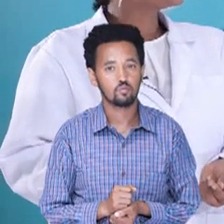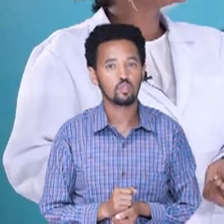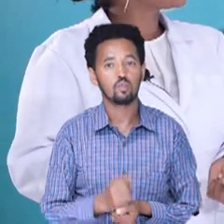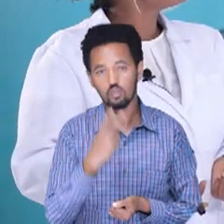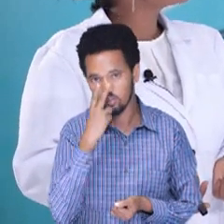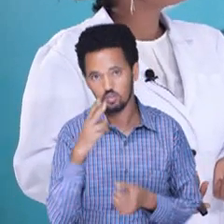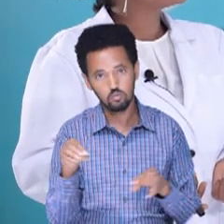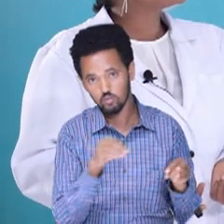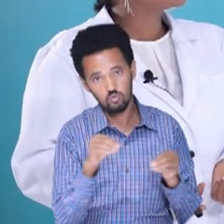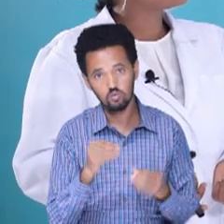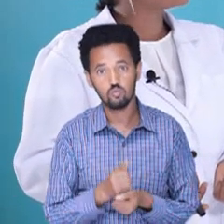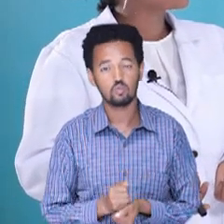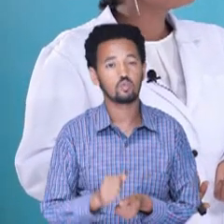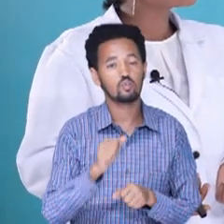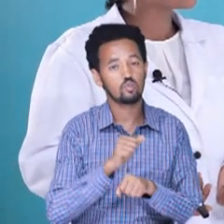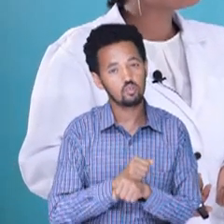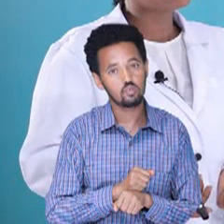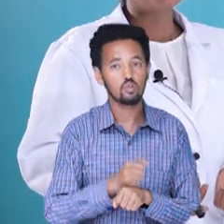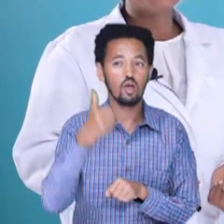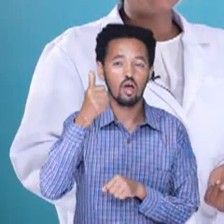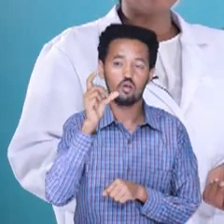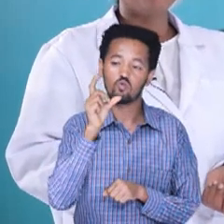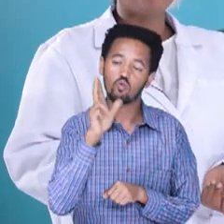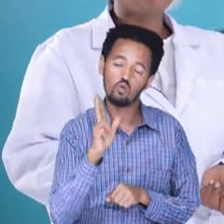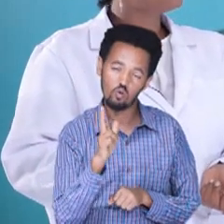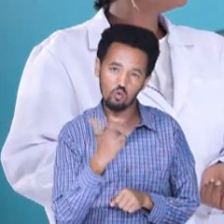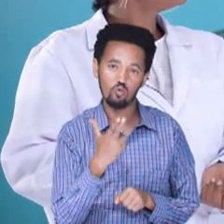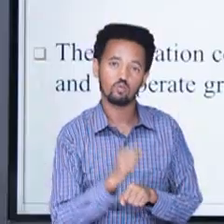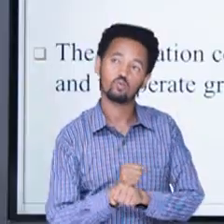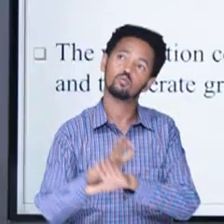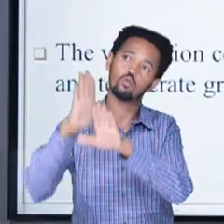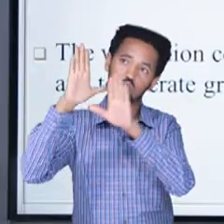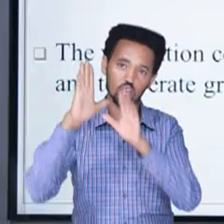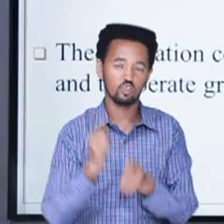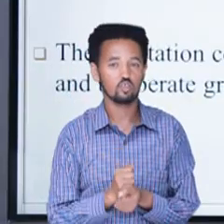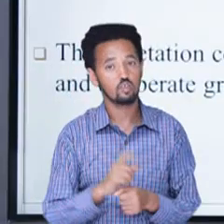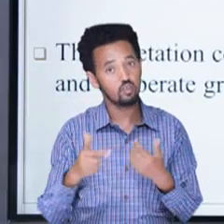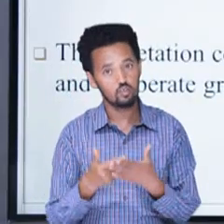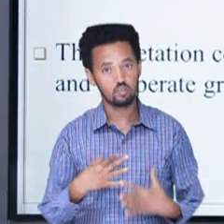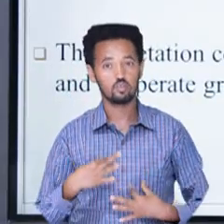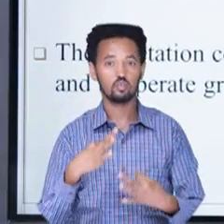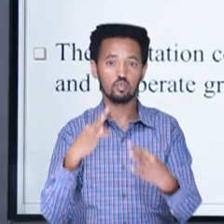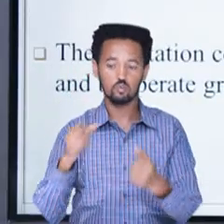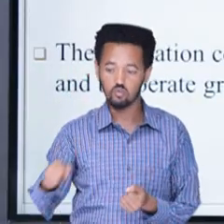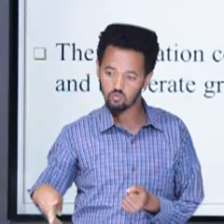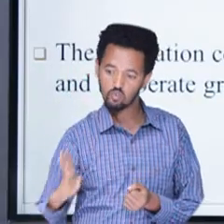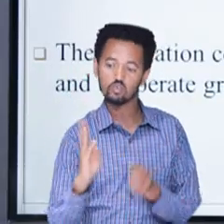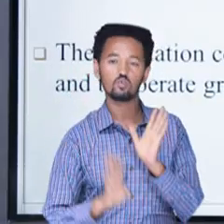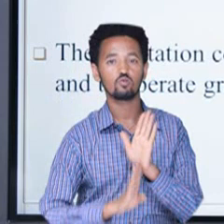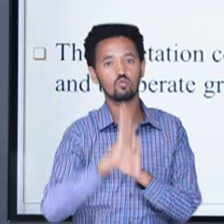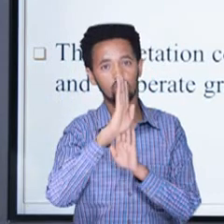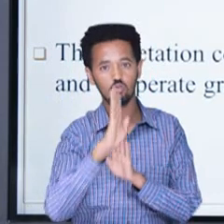Let's move to the Afro mountain or Afro Alpine vegetation. This type of vegetation